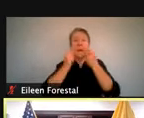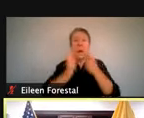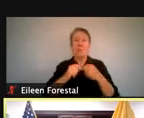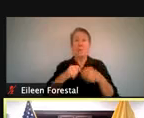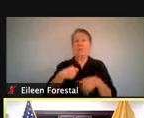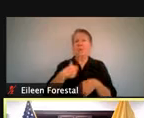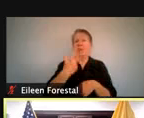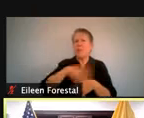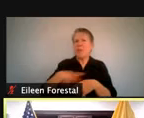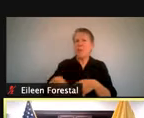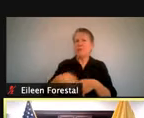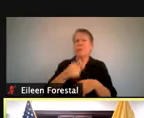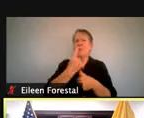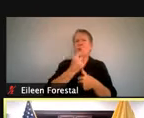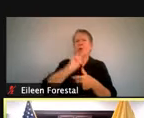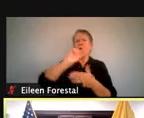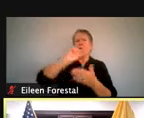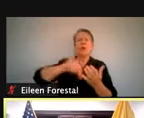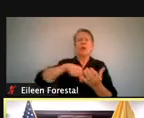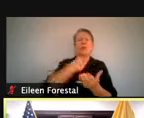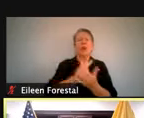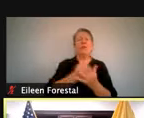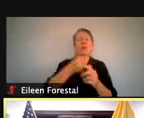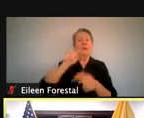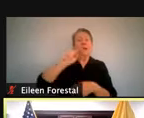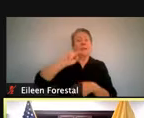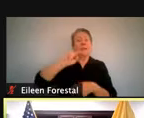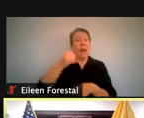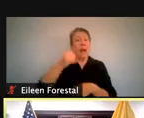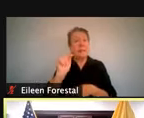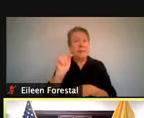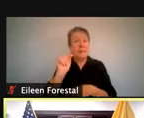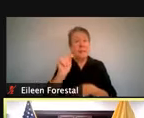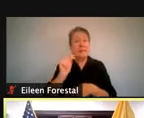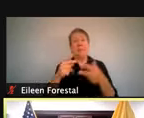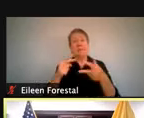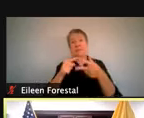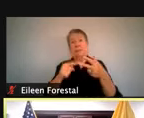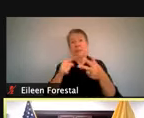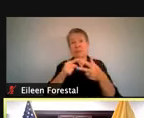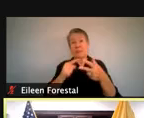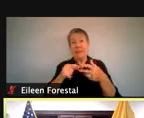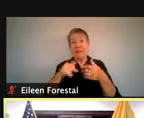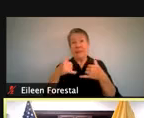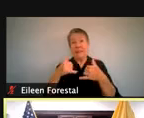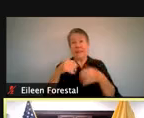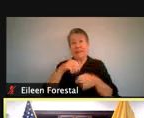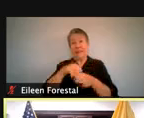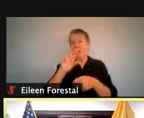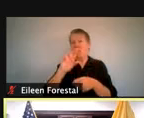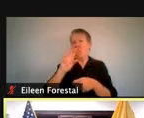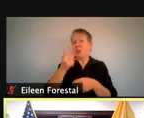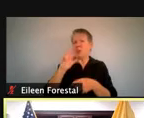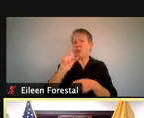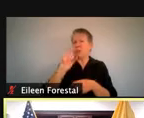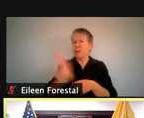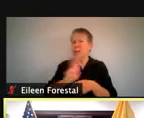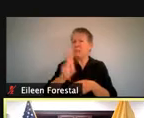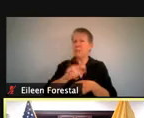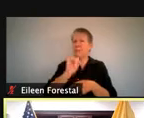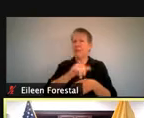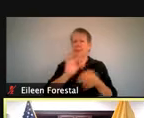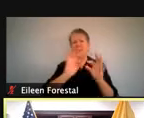spring from NJIT, 2 of them at Rutgers. These are exactly the sort of families we need to celebrate, not just in our state,